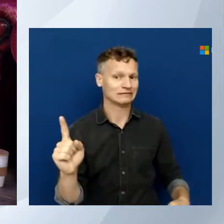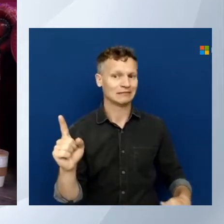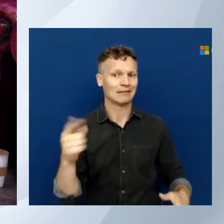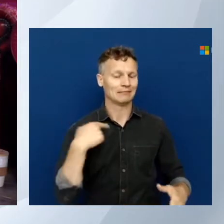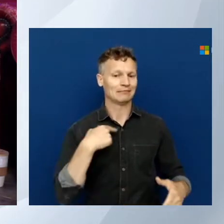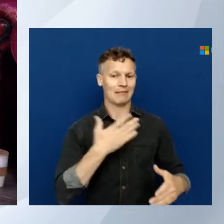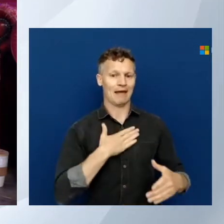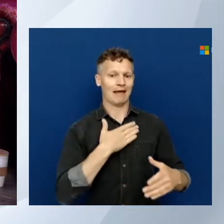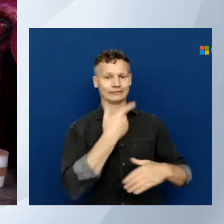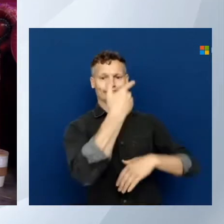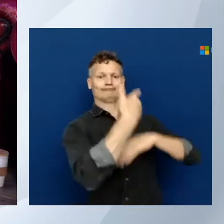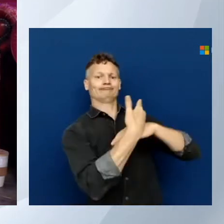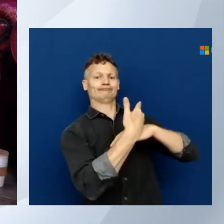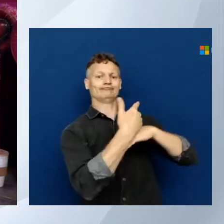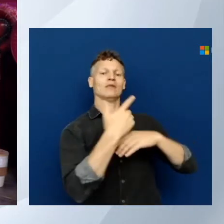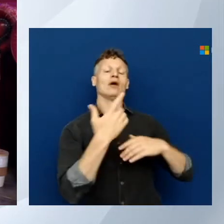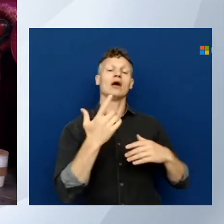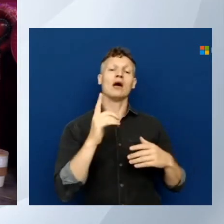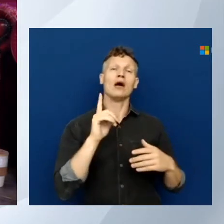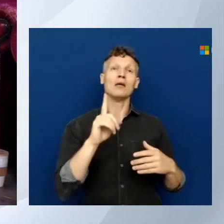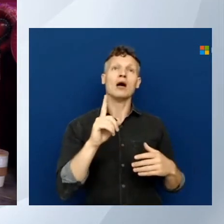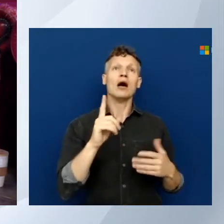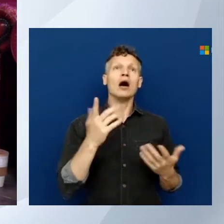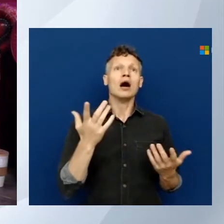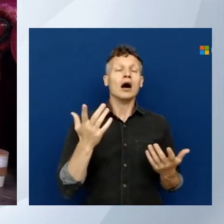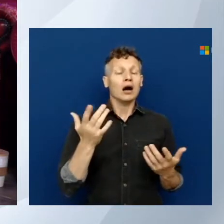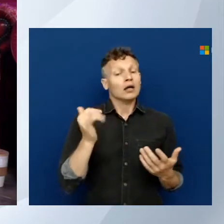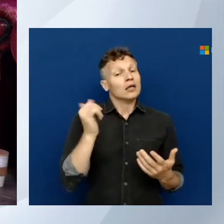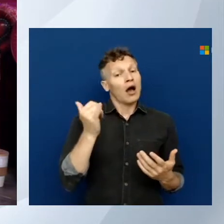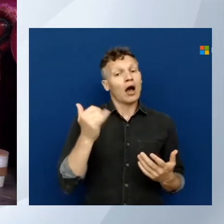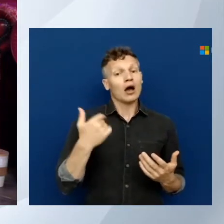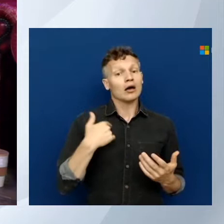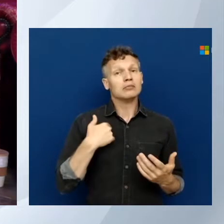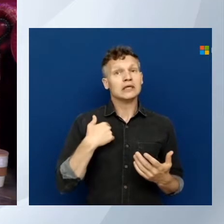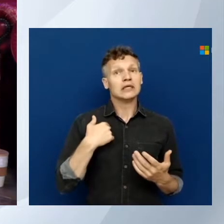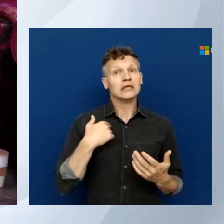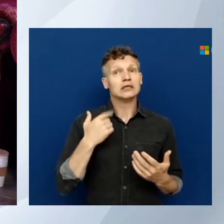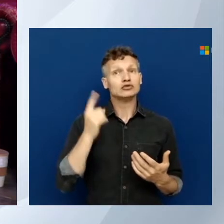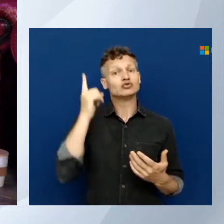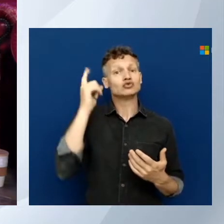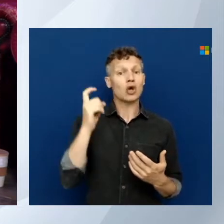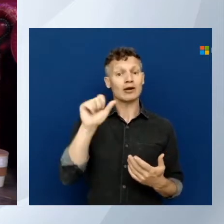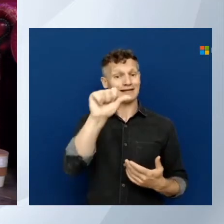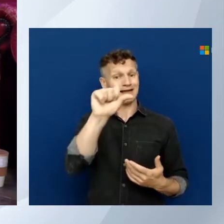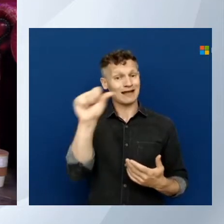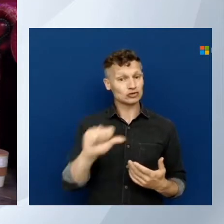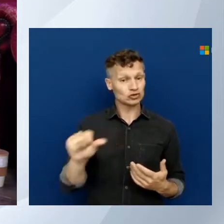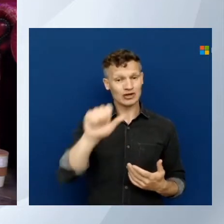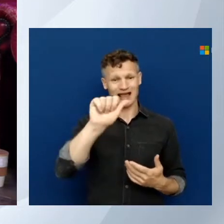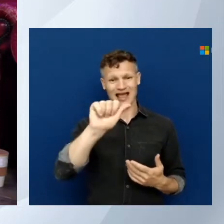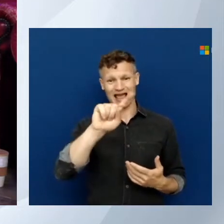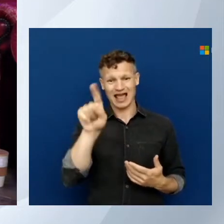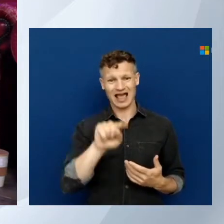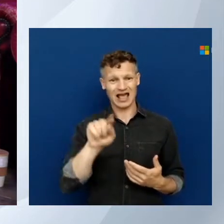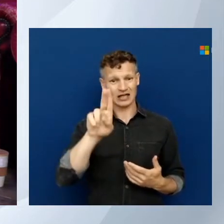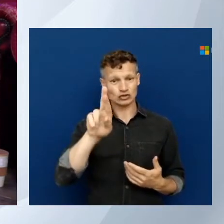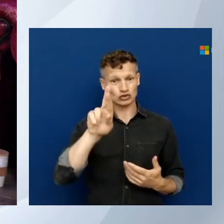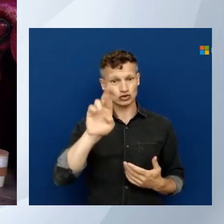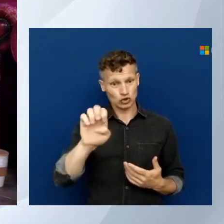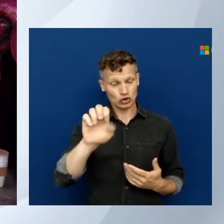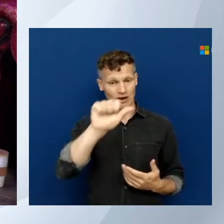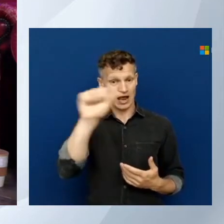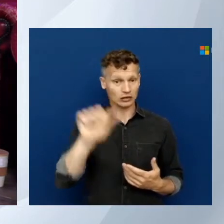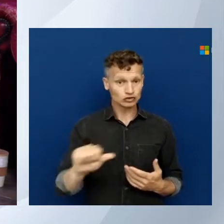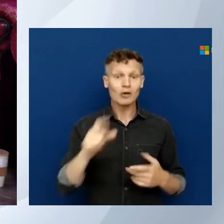I started playing around with Azure and Azure Automation because I love to automate whatever